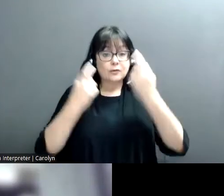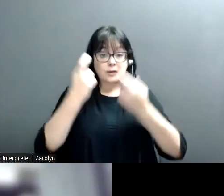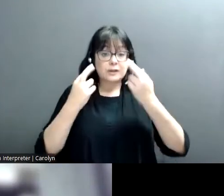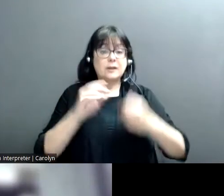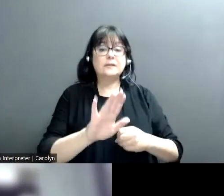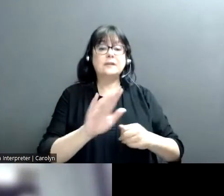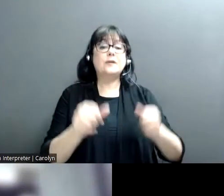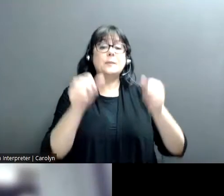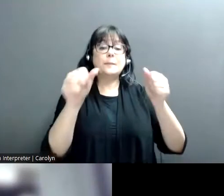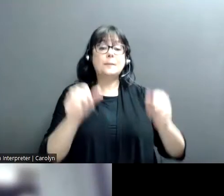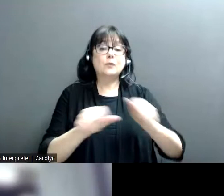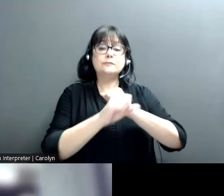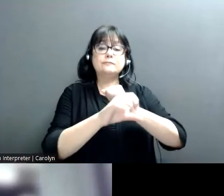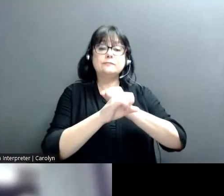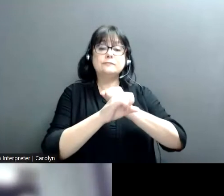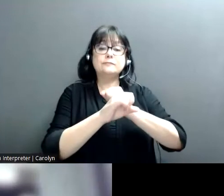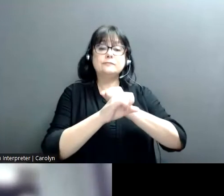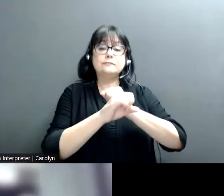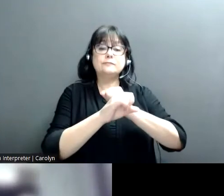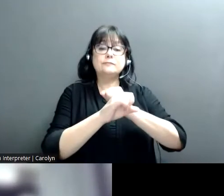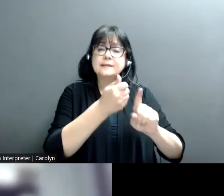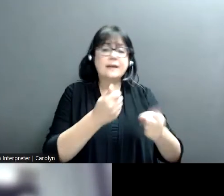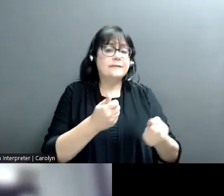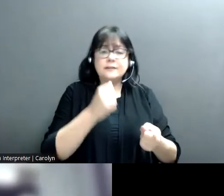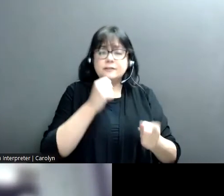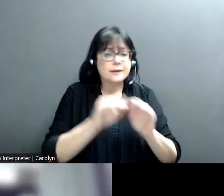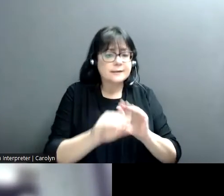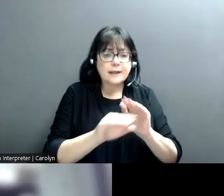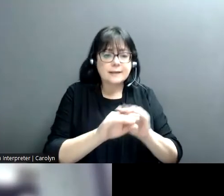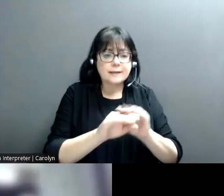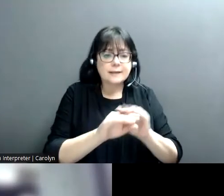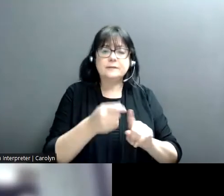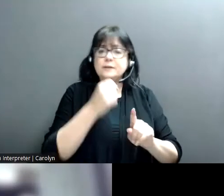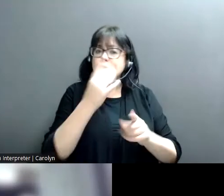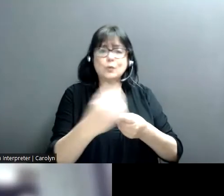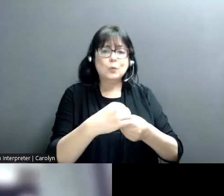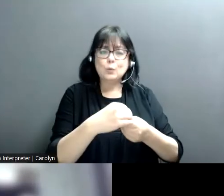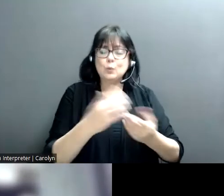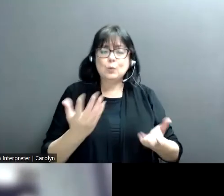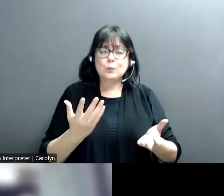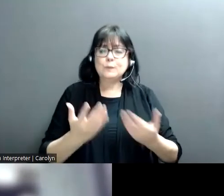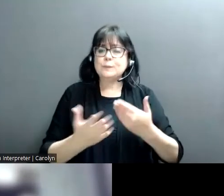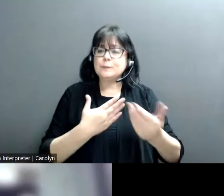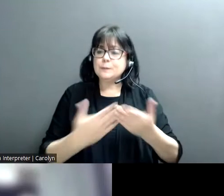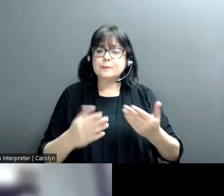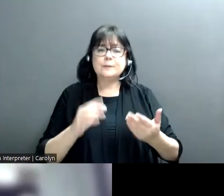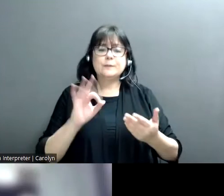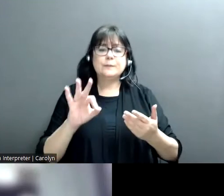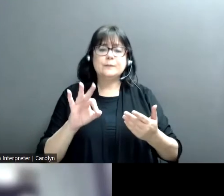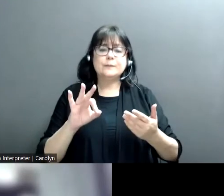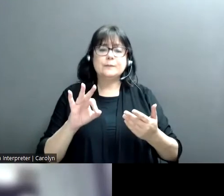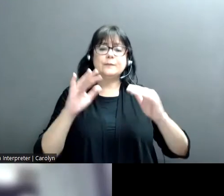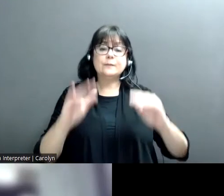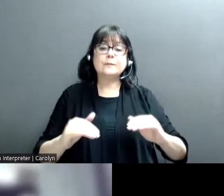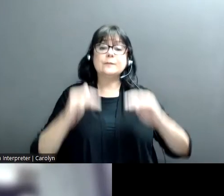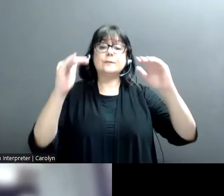were providing was not inclusive. It was not accessible, whether it was the high level of English literacy that